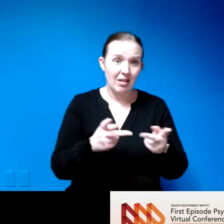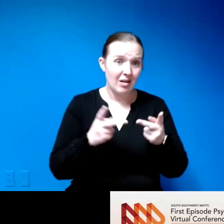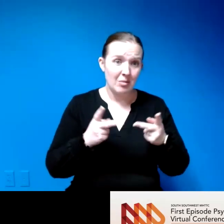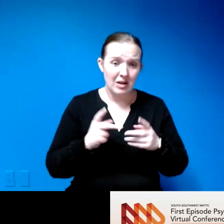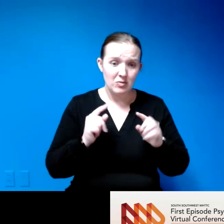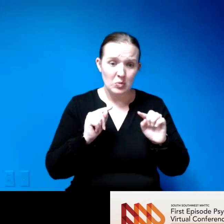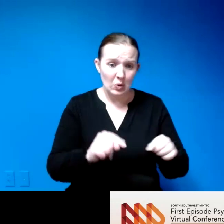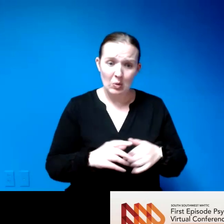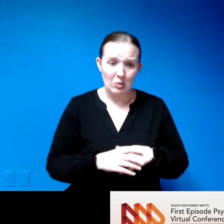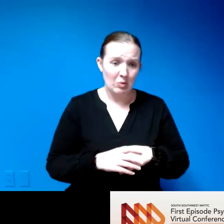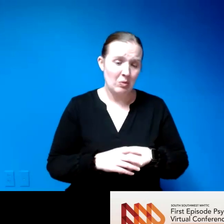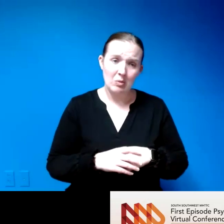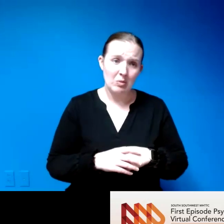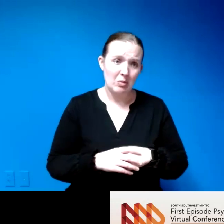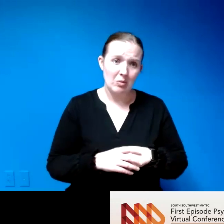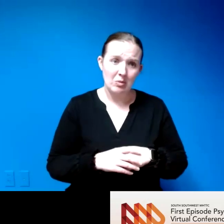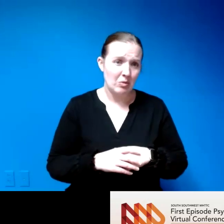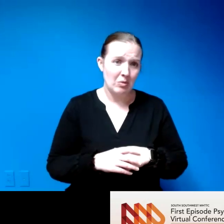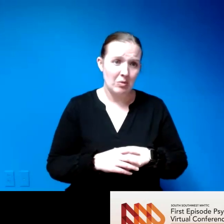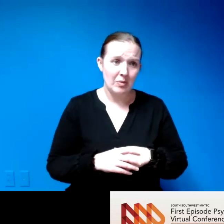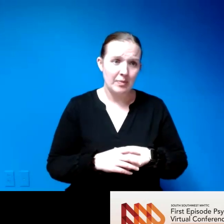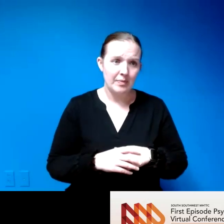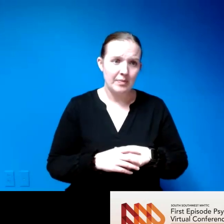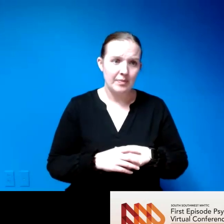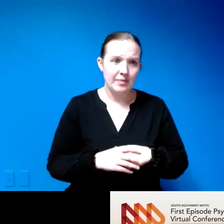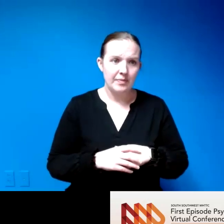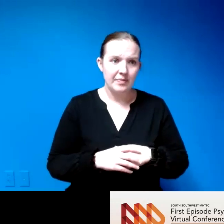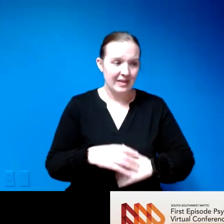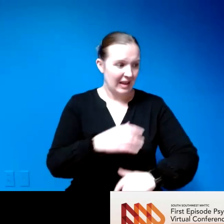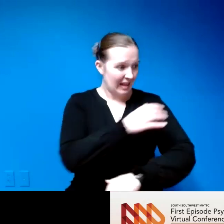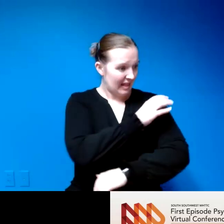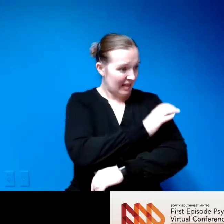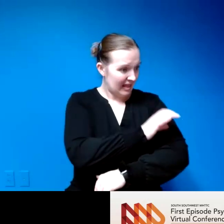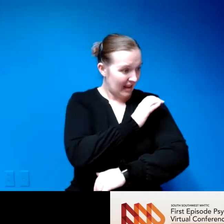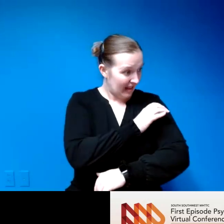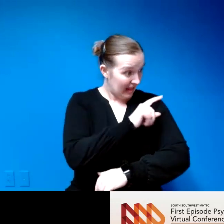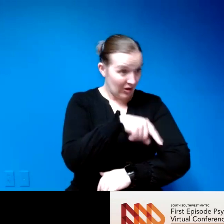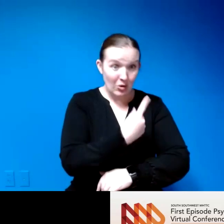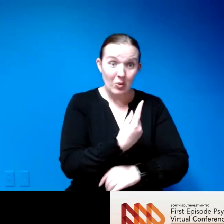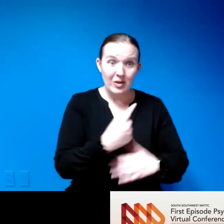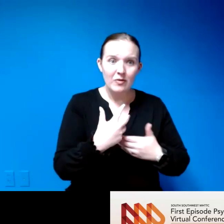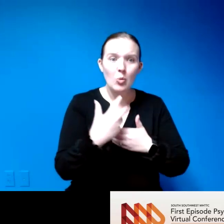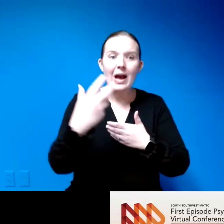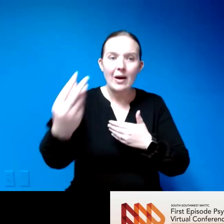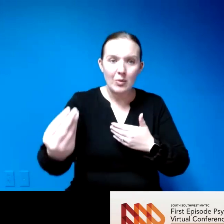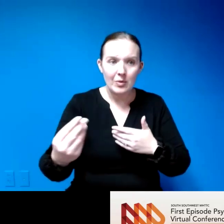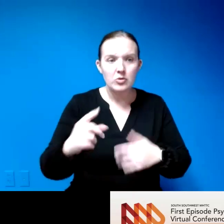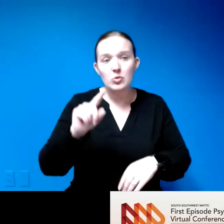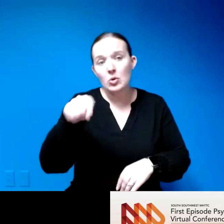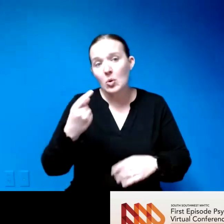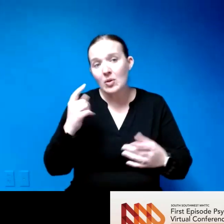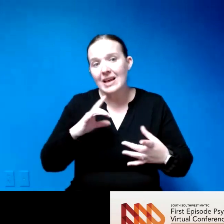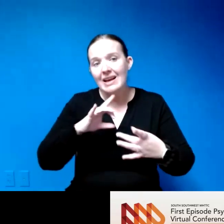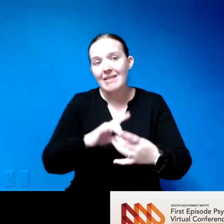Like, you can only go beyond the clinic if there is a beyond. You can only connect with